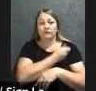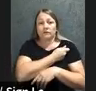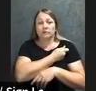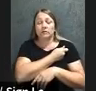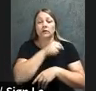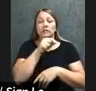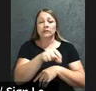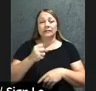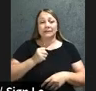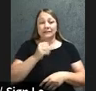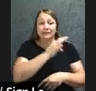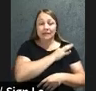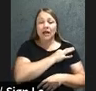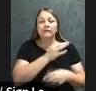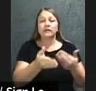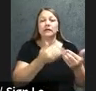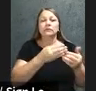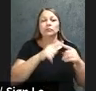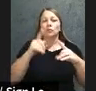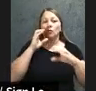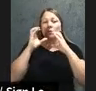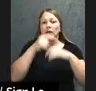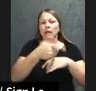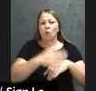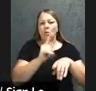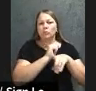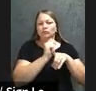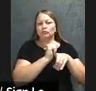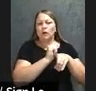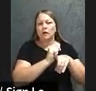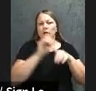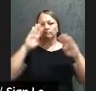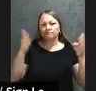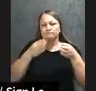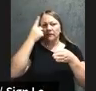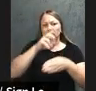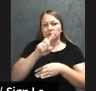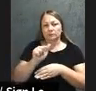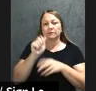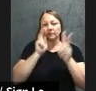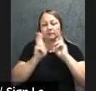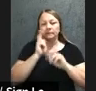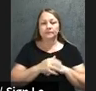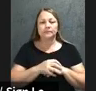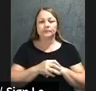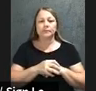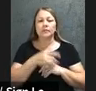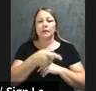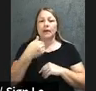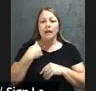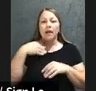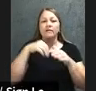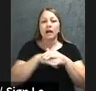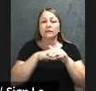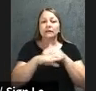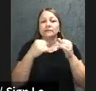trained to communicate with people with disabilities specifically. So they have that training, but they also have these access lines